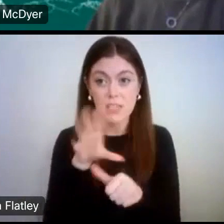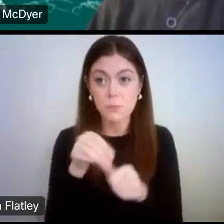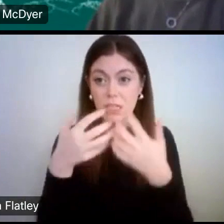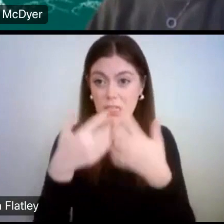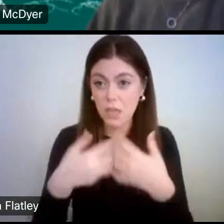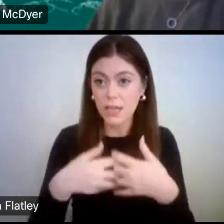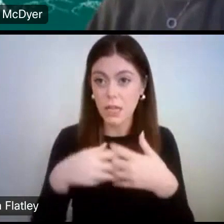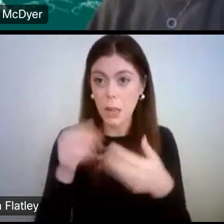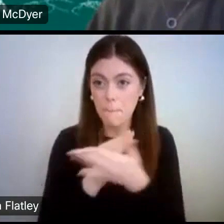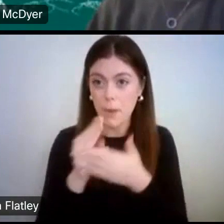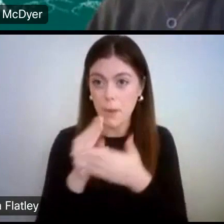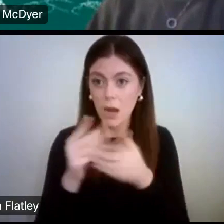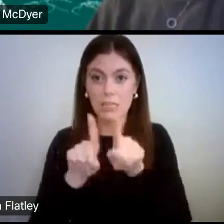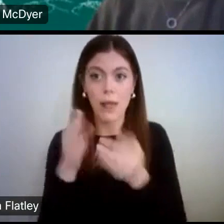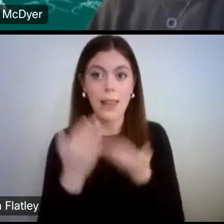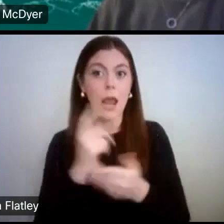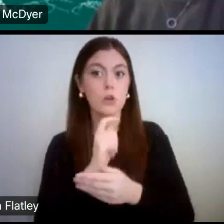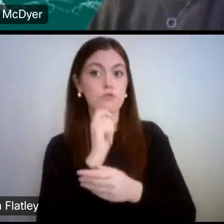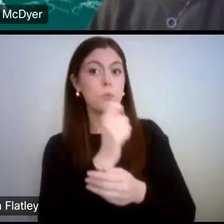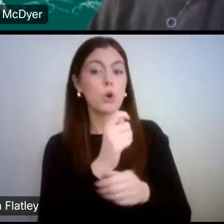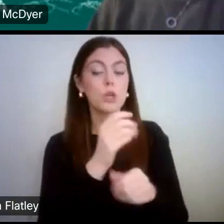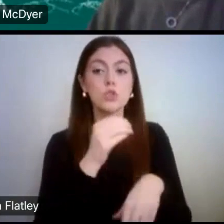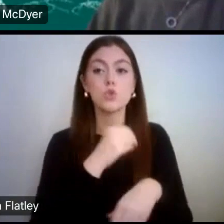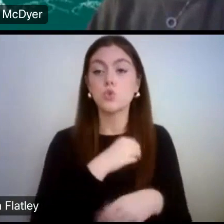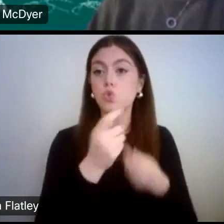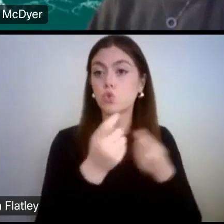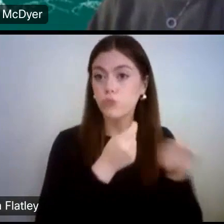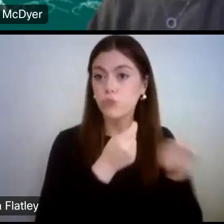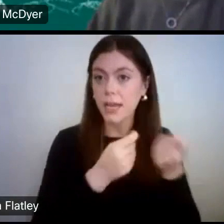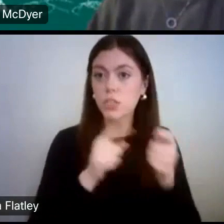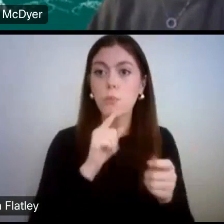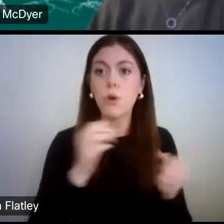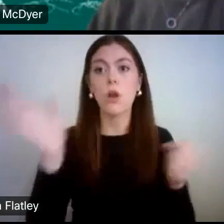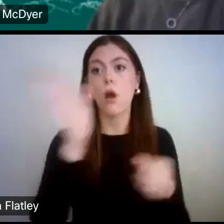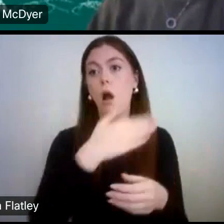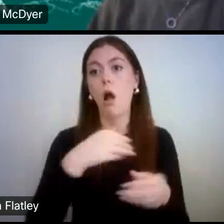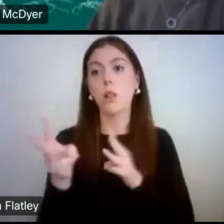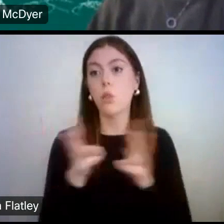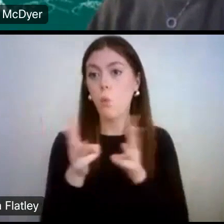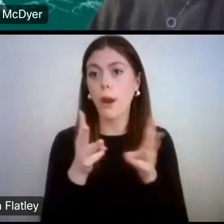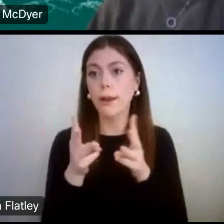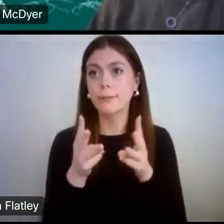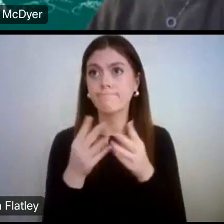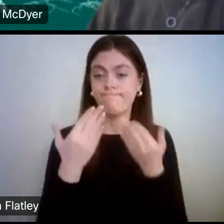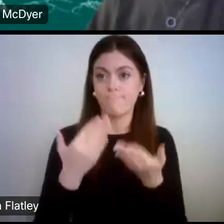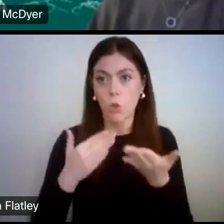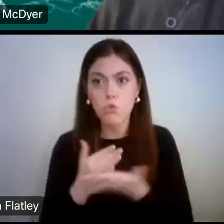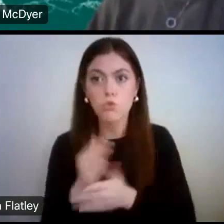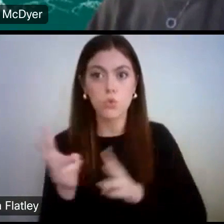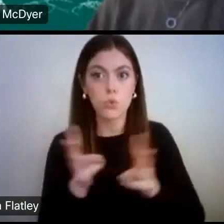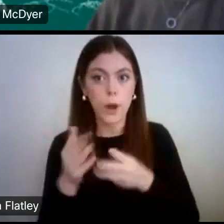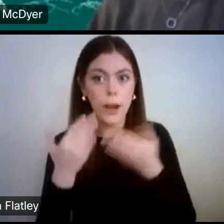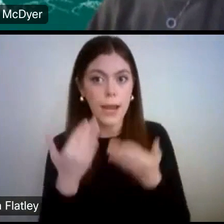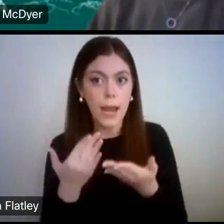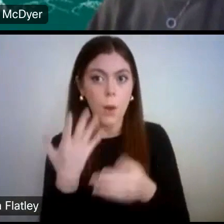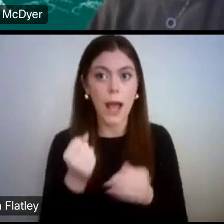the actual reporting to our regulator. But all of that work is underway, and as I touched on, we do have a wider implementation